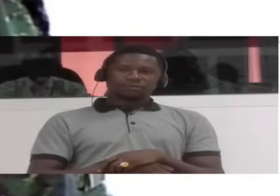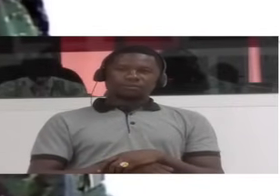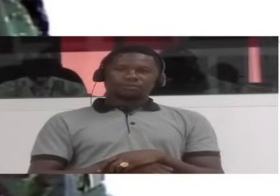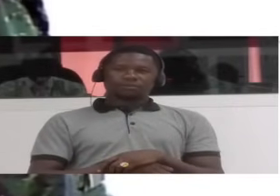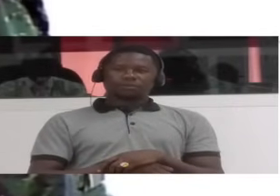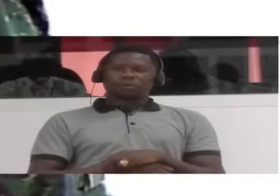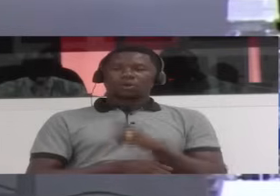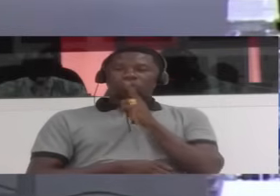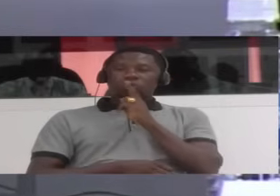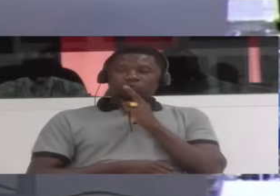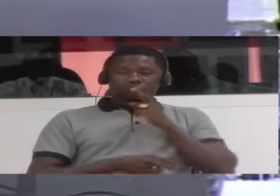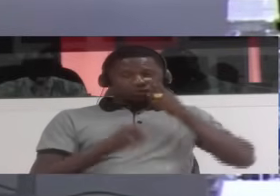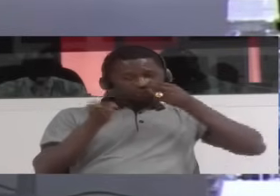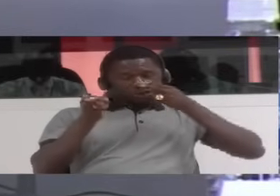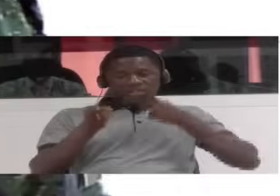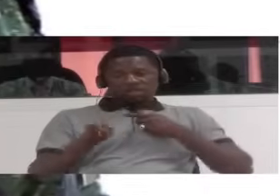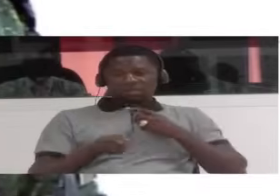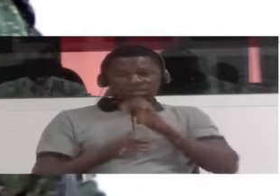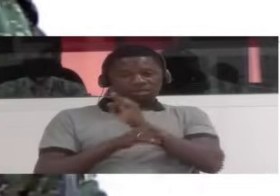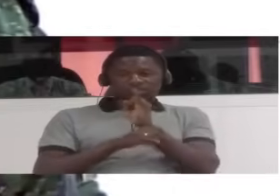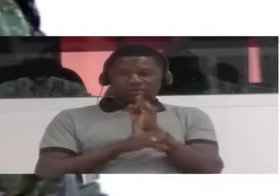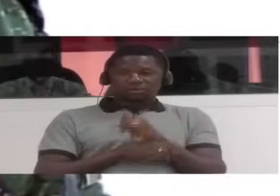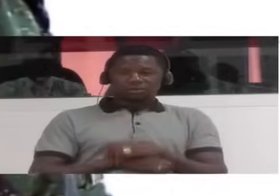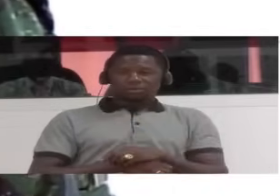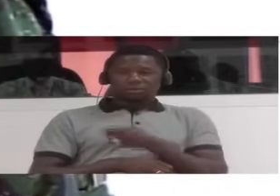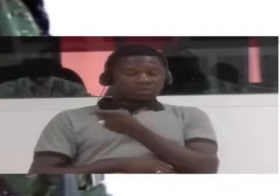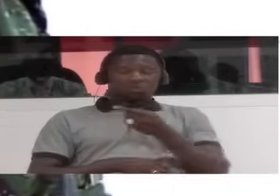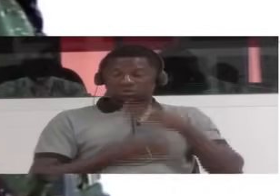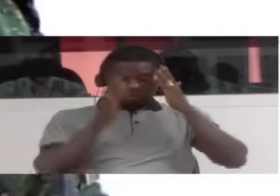Who shot at the individual? This is what I don't know.